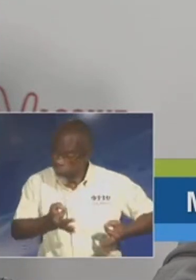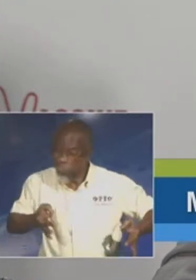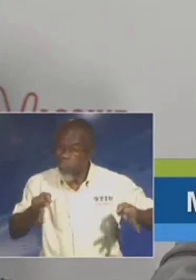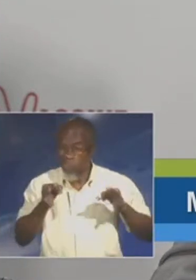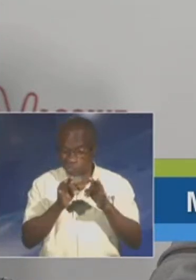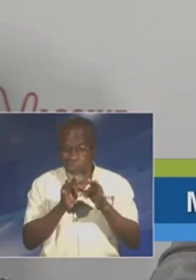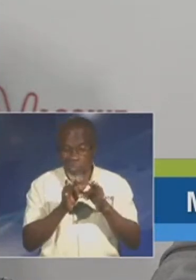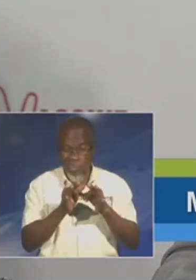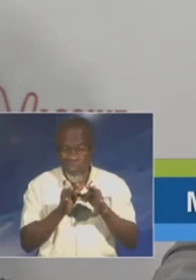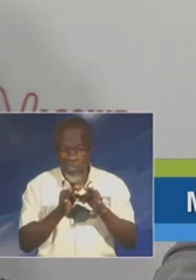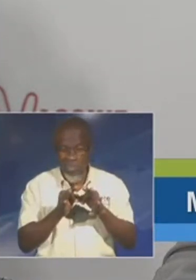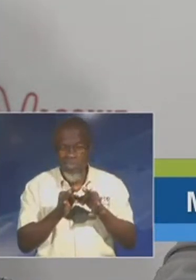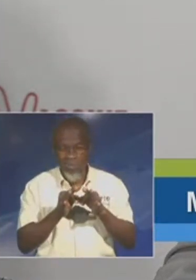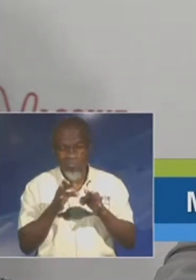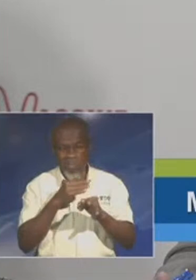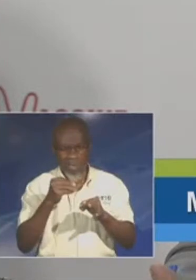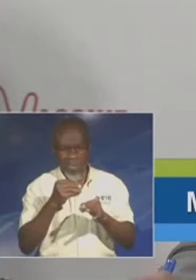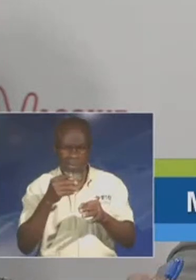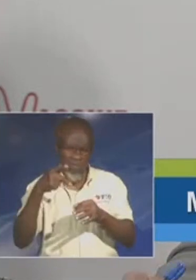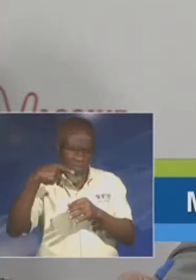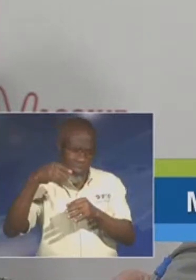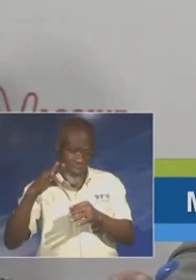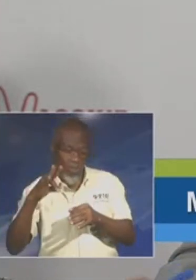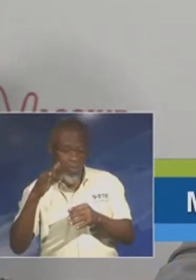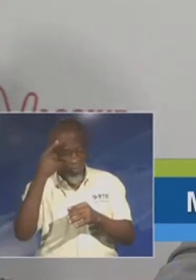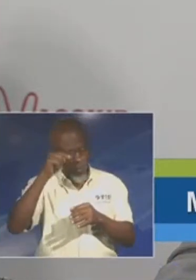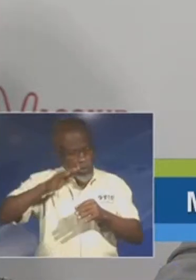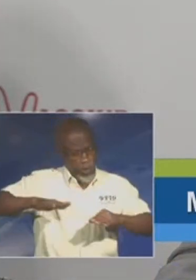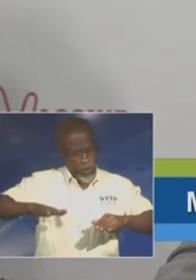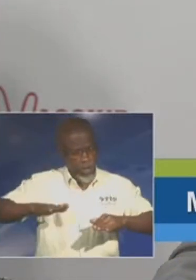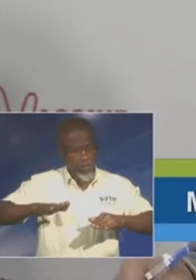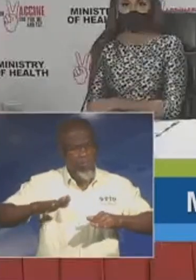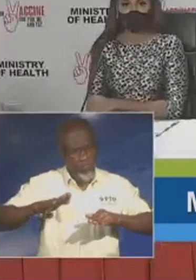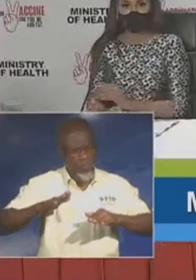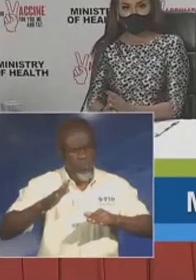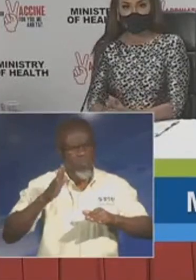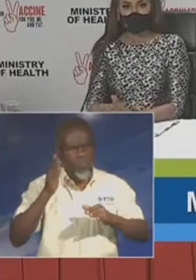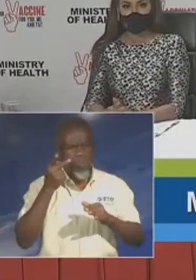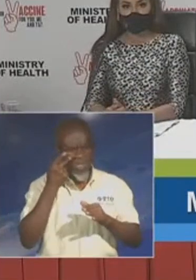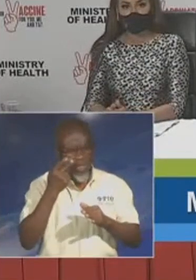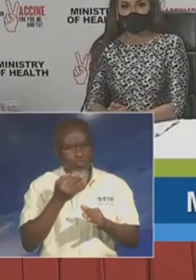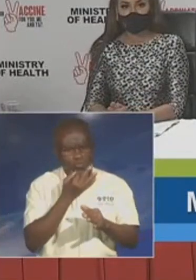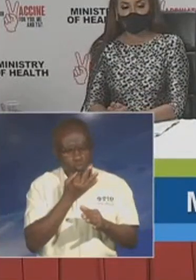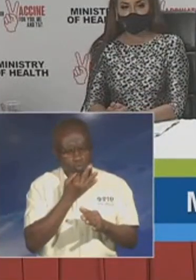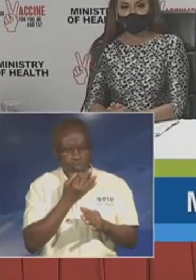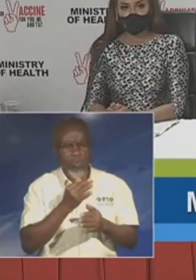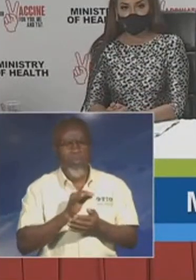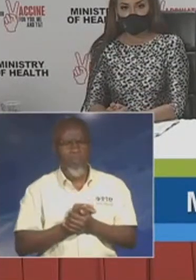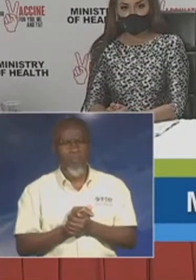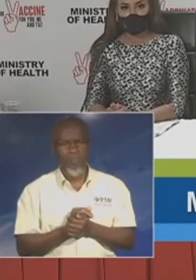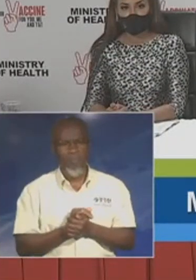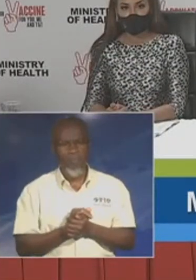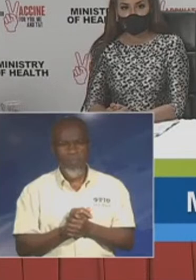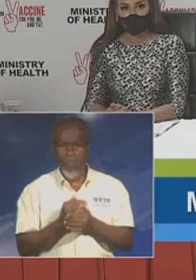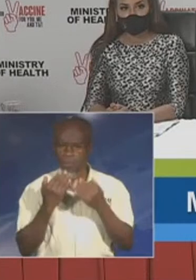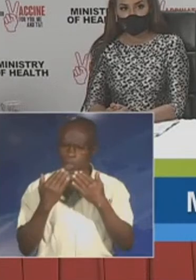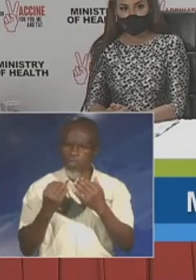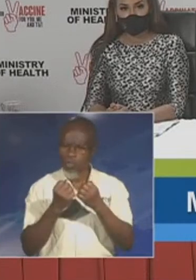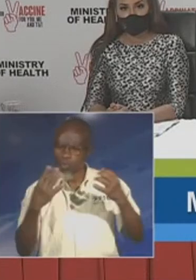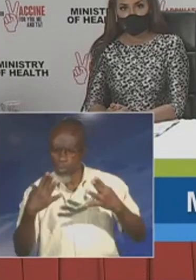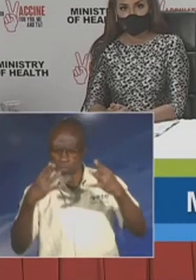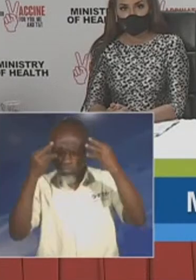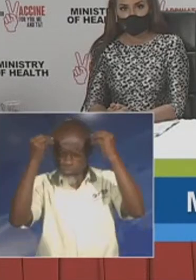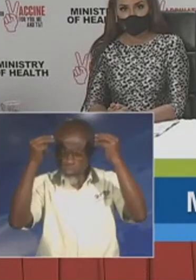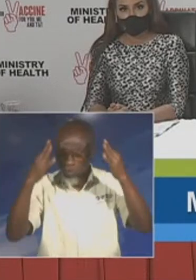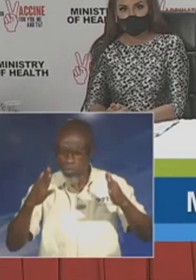Education. So I think we are ready for questions. Thank you very much. And thank you very much, Minister. Of course, up next is